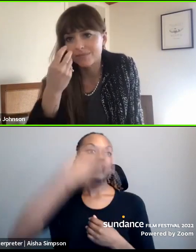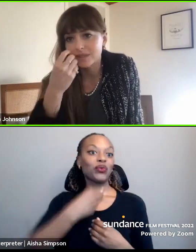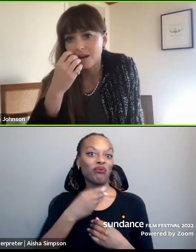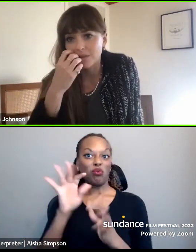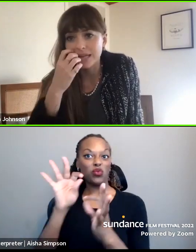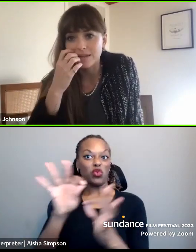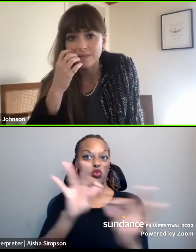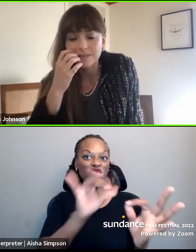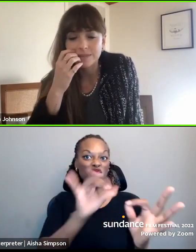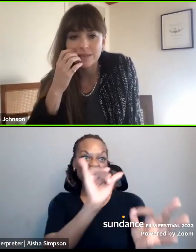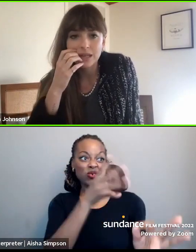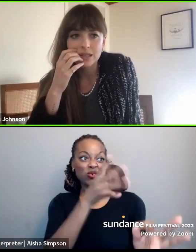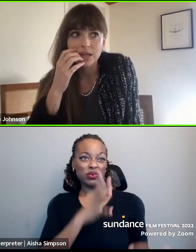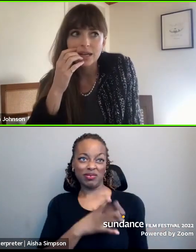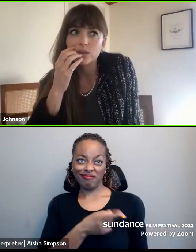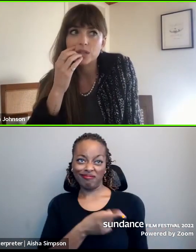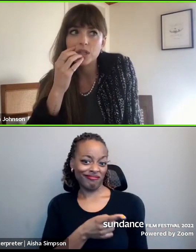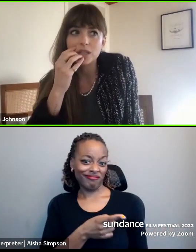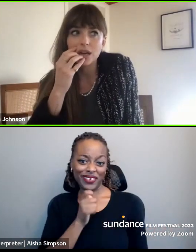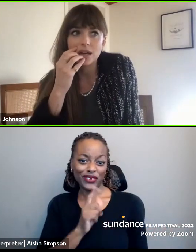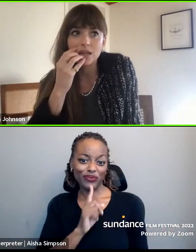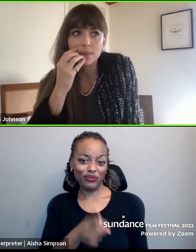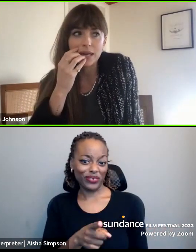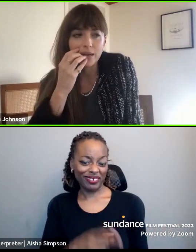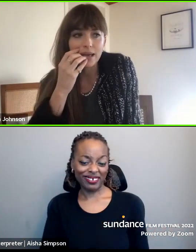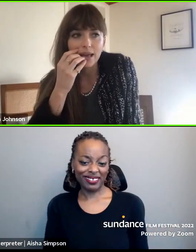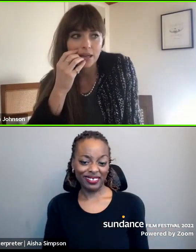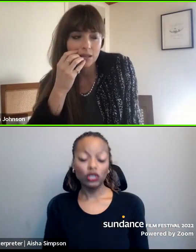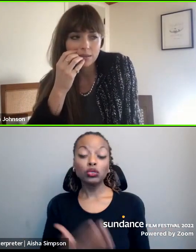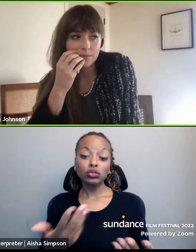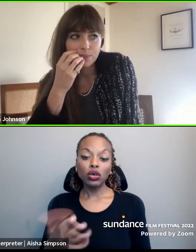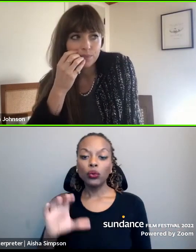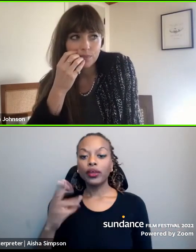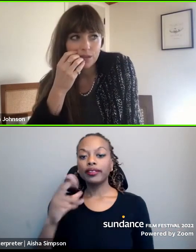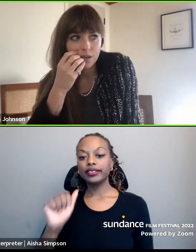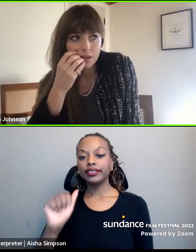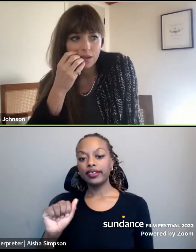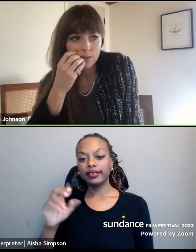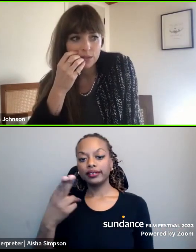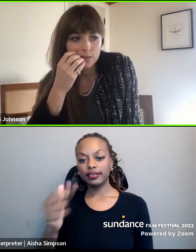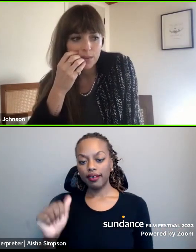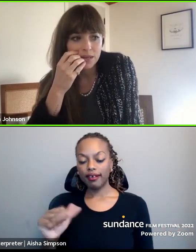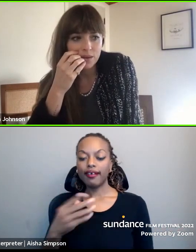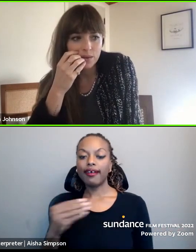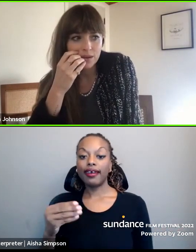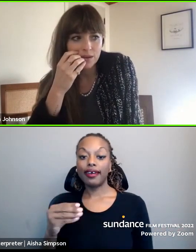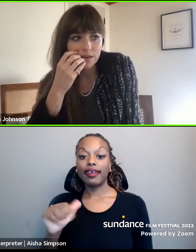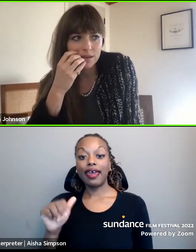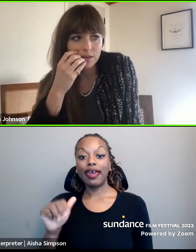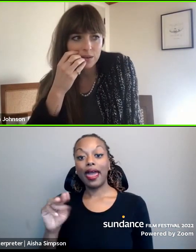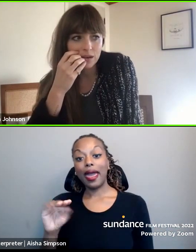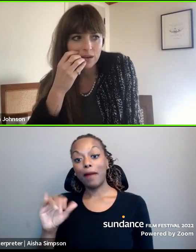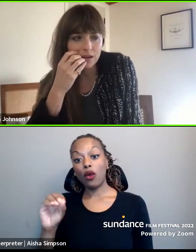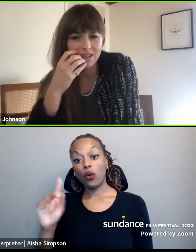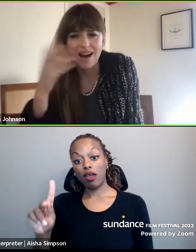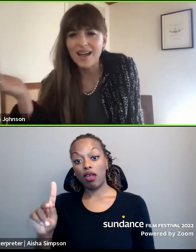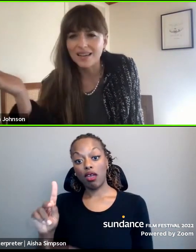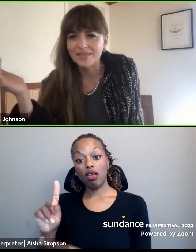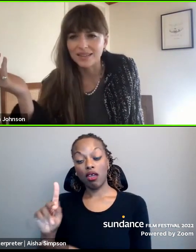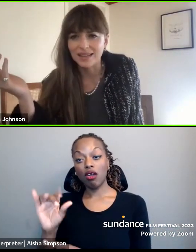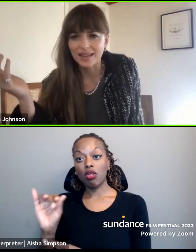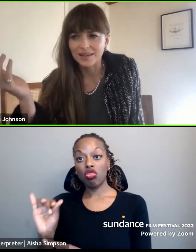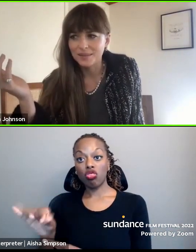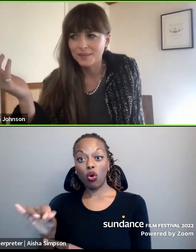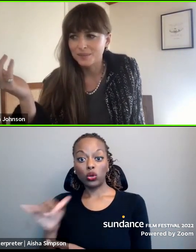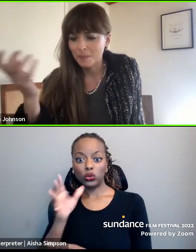because it's not real. So I guess with Cha Cha and Am I Okay, it was women who are